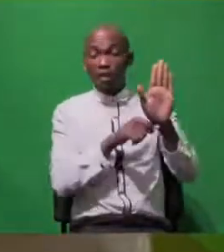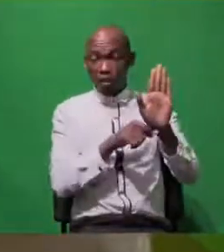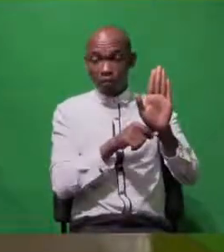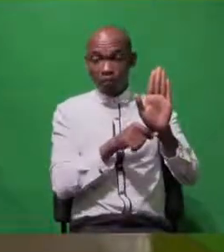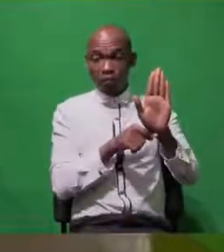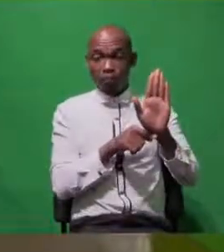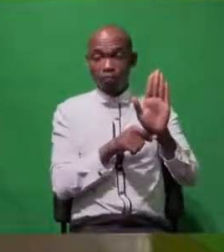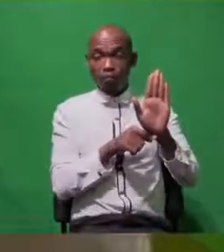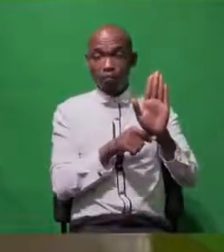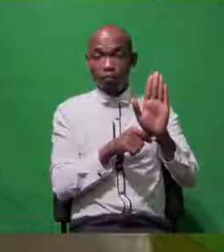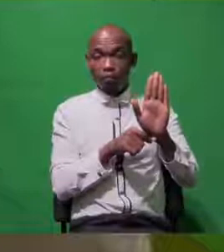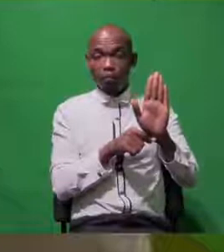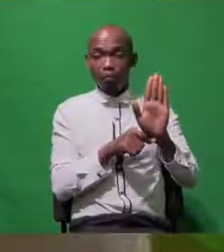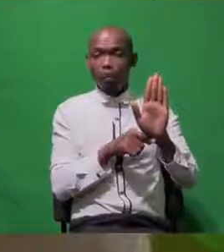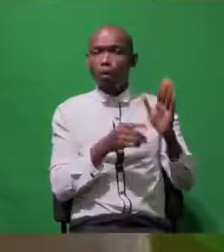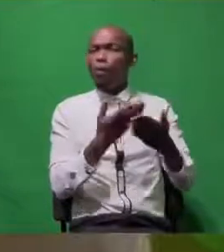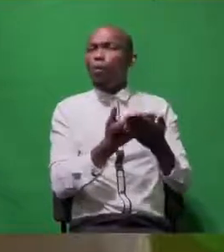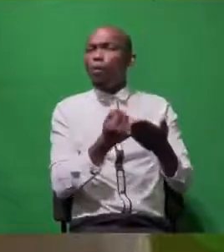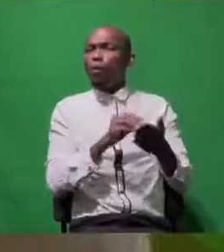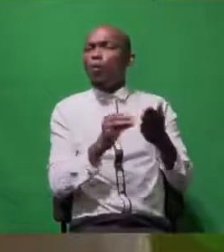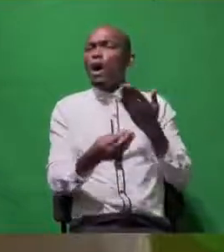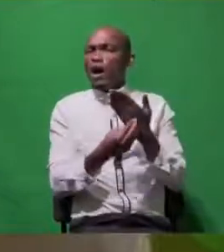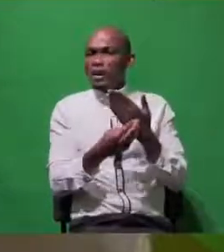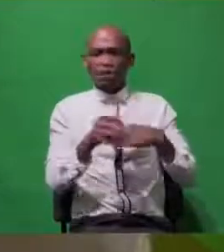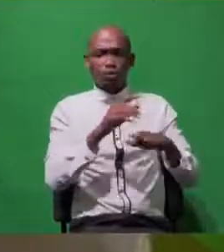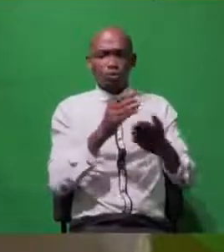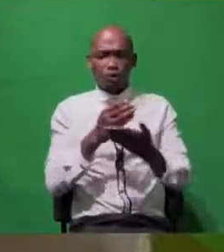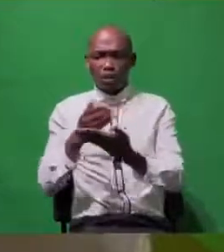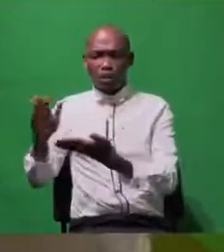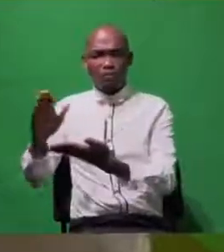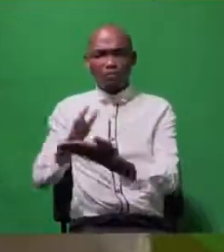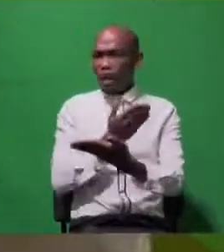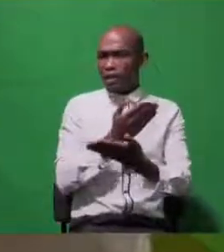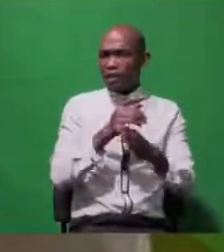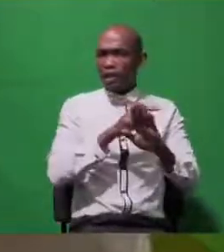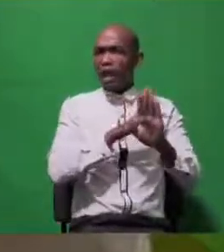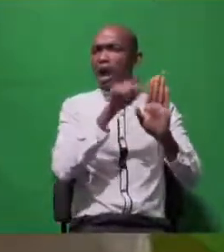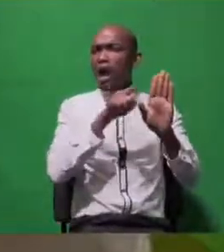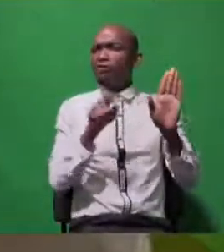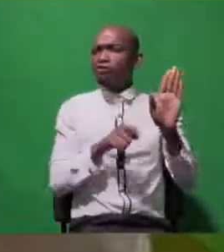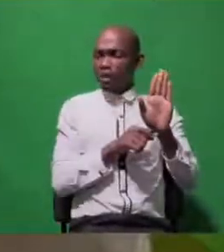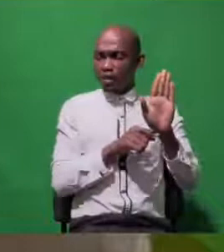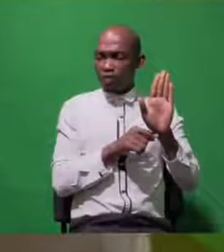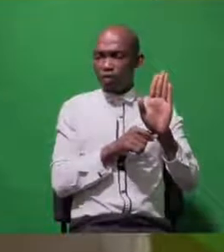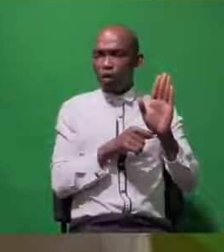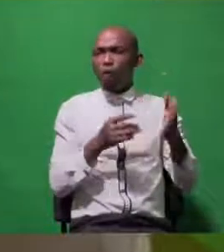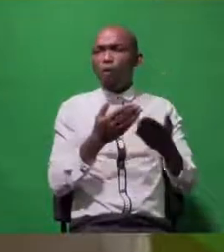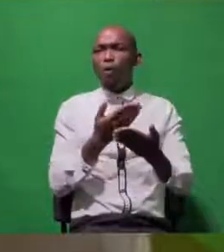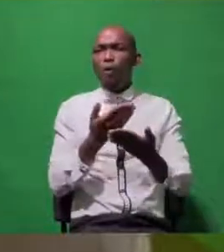Africans. Why to divide Africans? Who can tell us why colonial